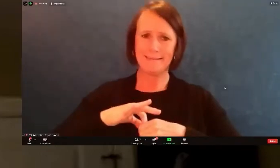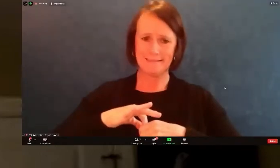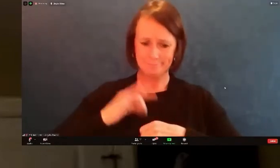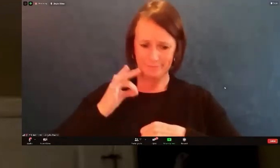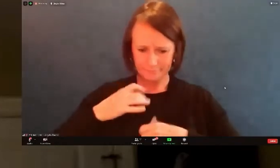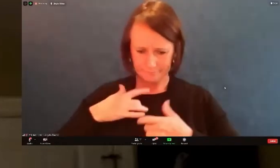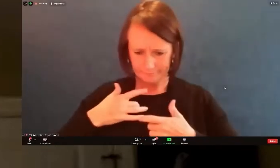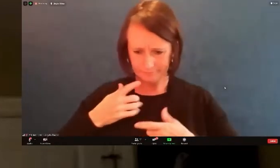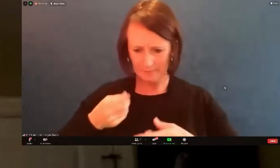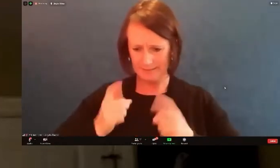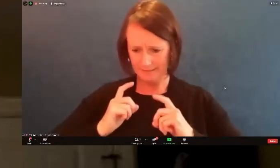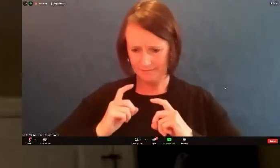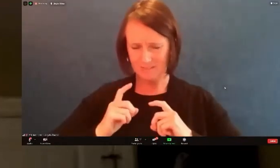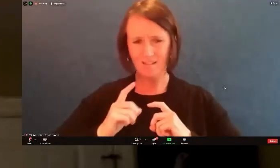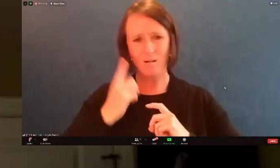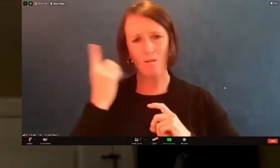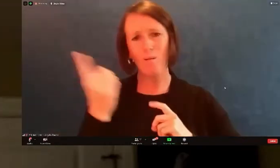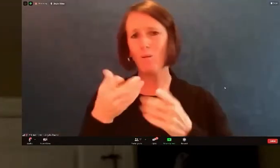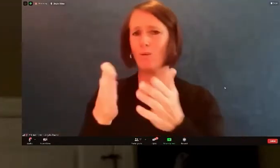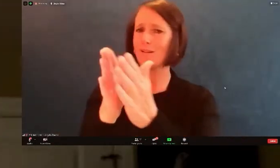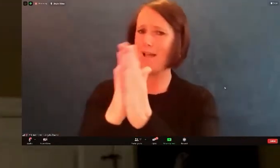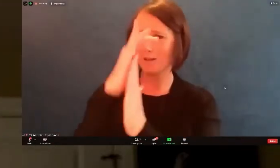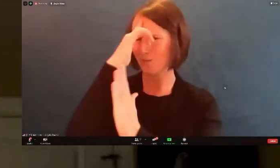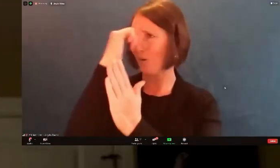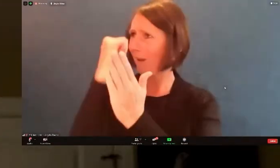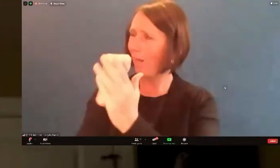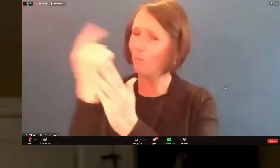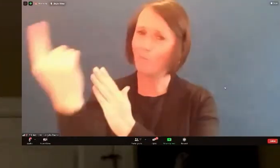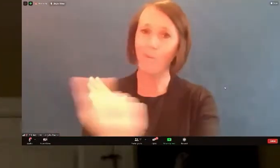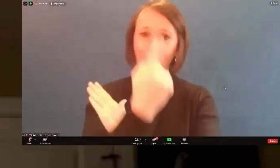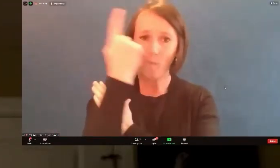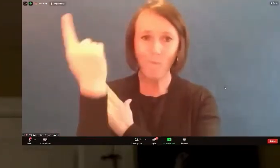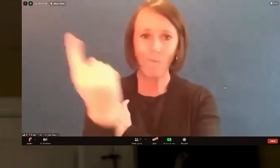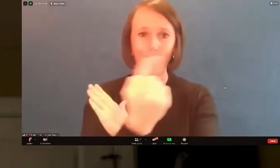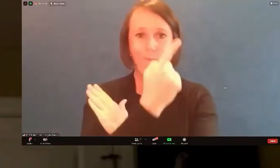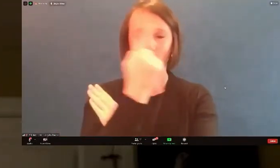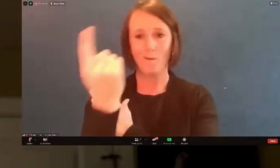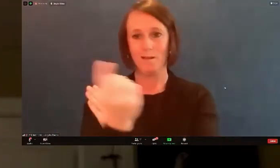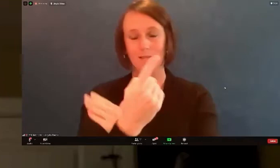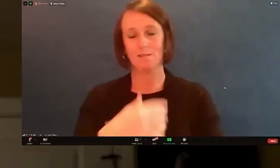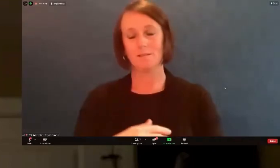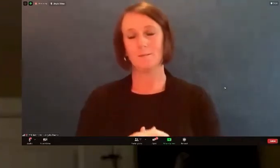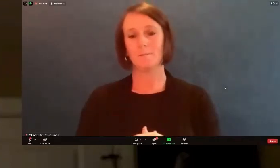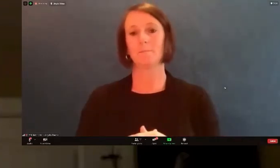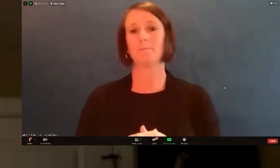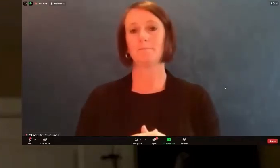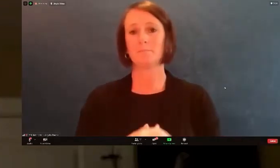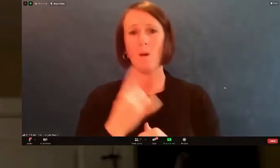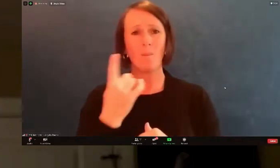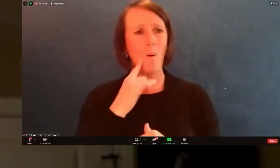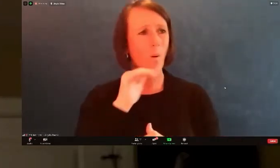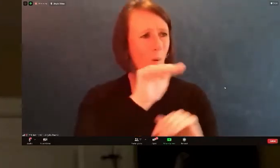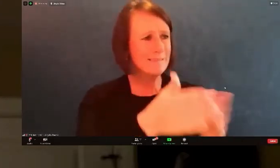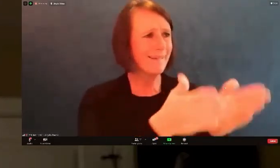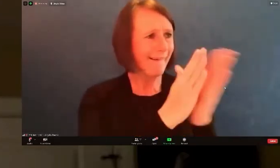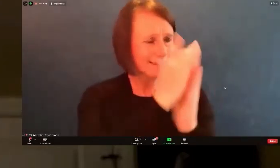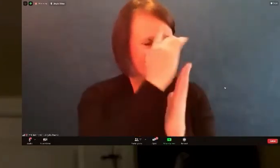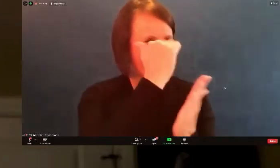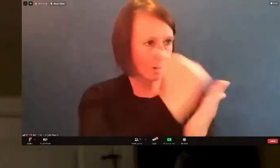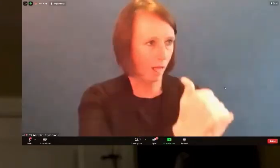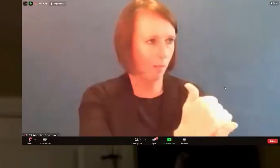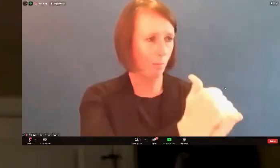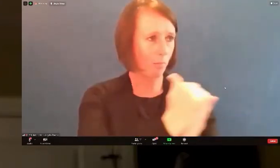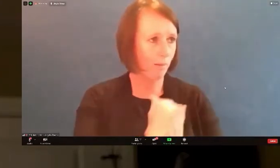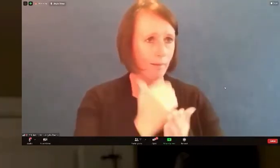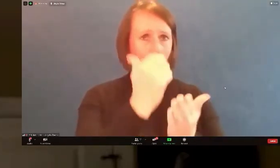afraid to ask for help. Every time I work with a great editor or a great publisher or a great artist, I'm always asking